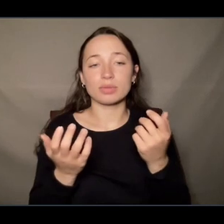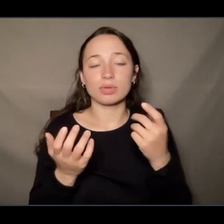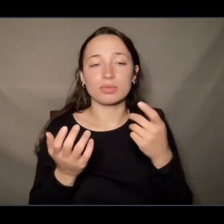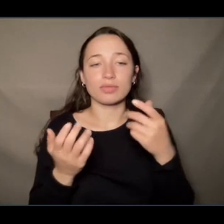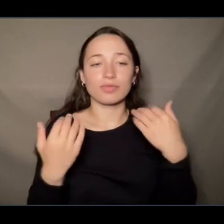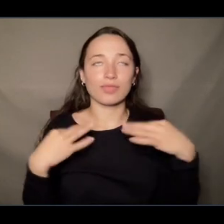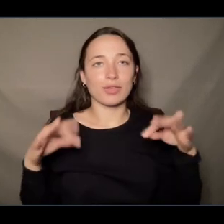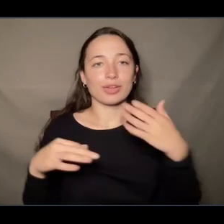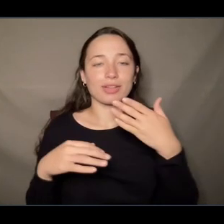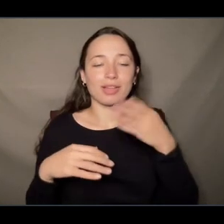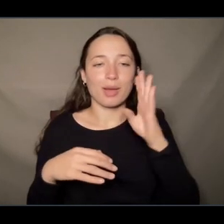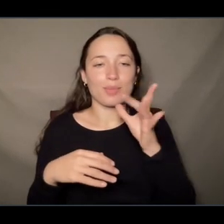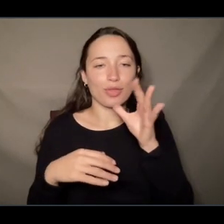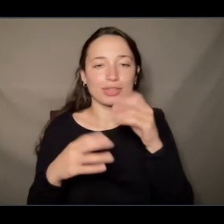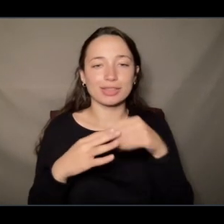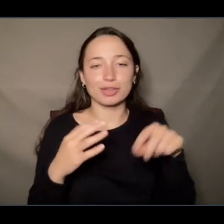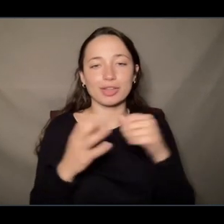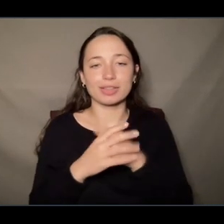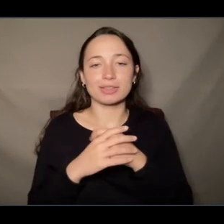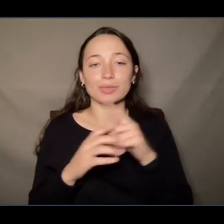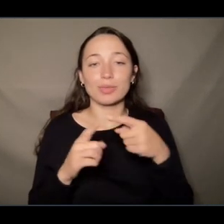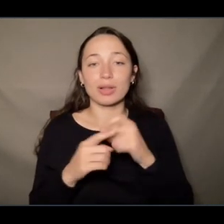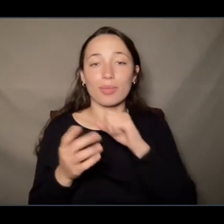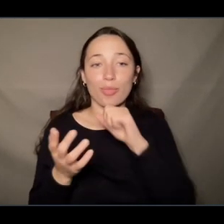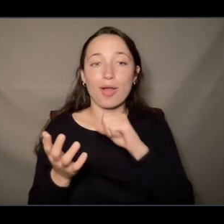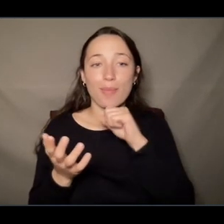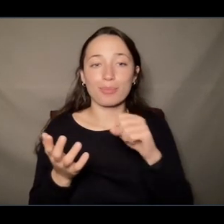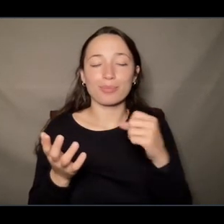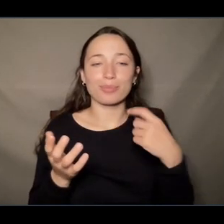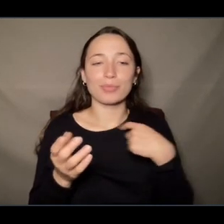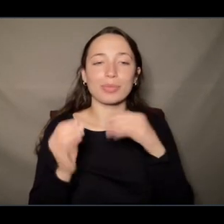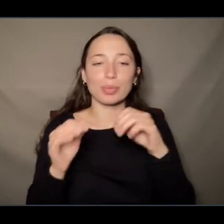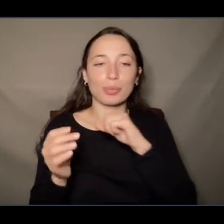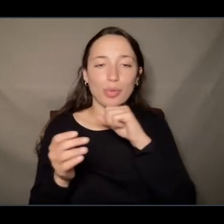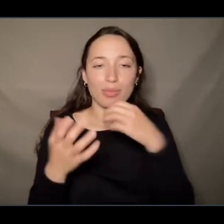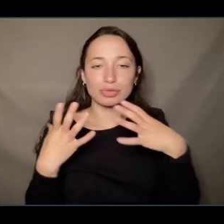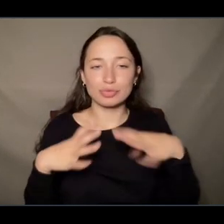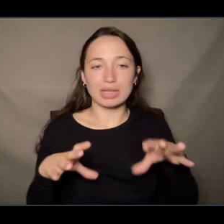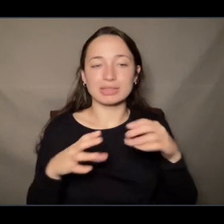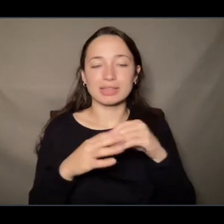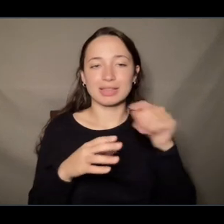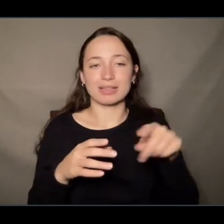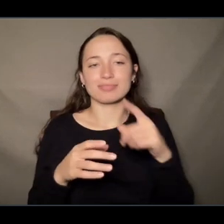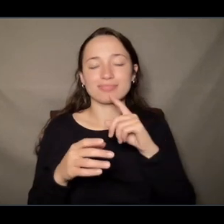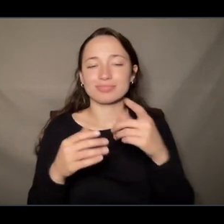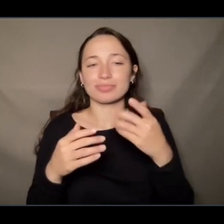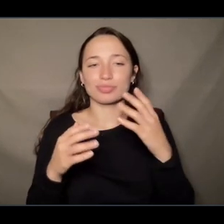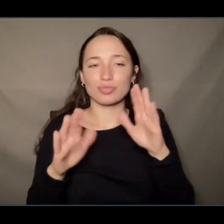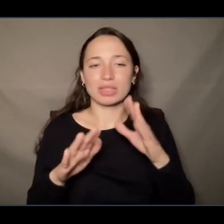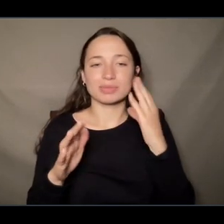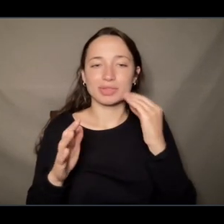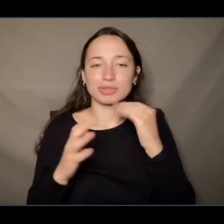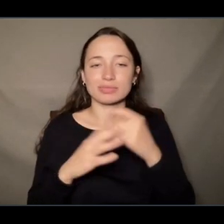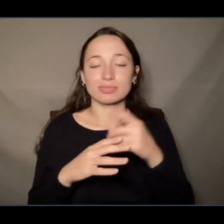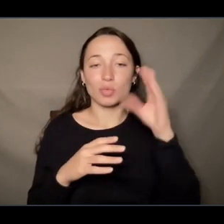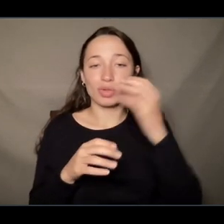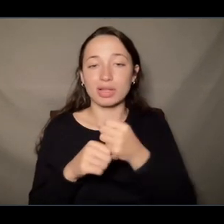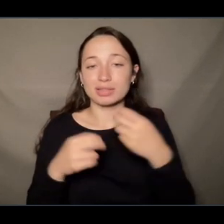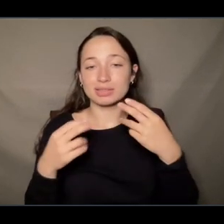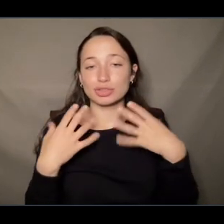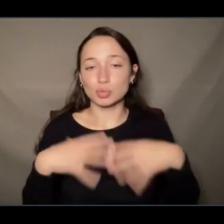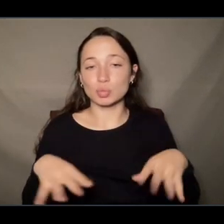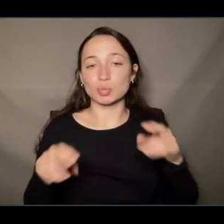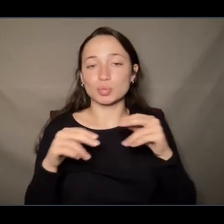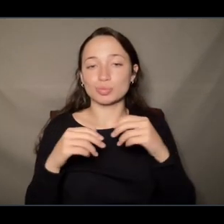fairy godmothers in there. So when it comes to prom time, we put prom dresses in there to give them a great experience. The boys get suits